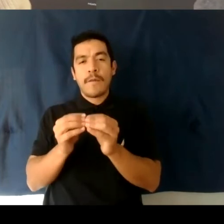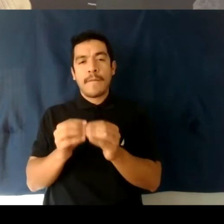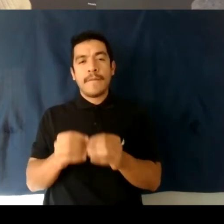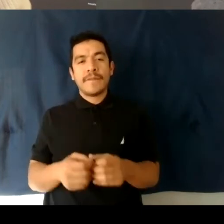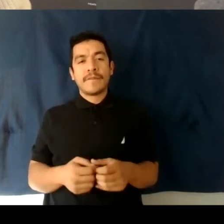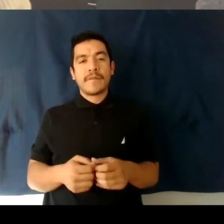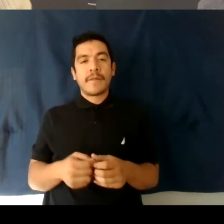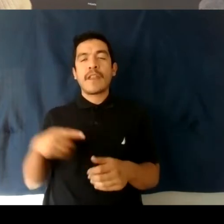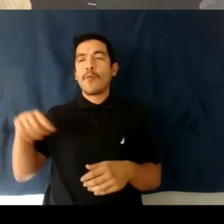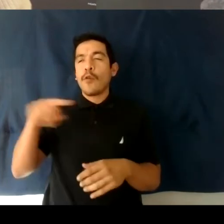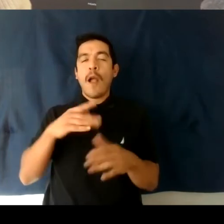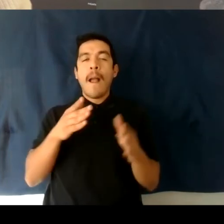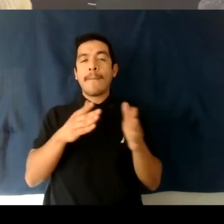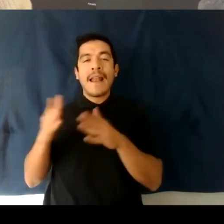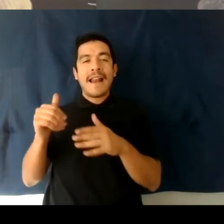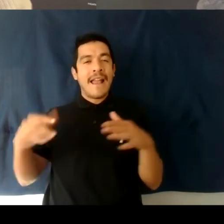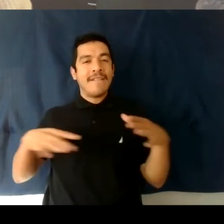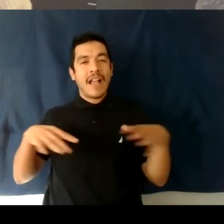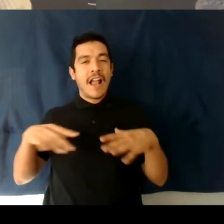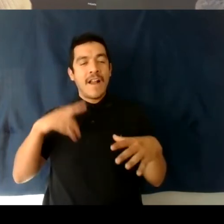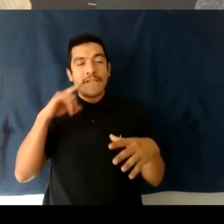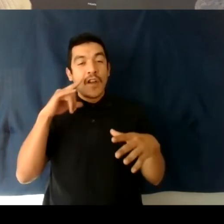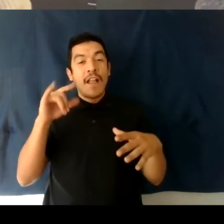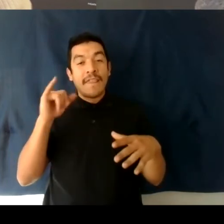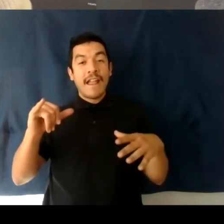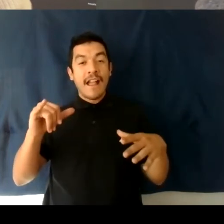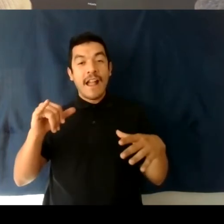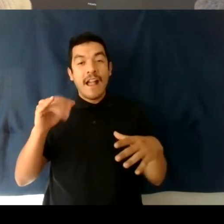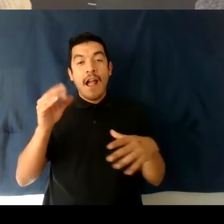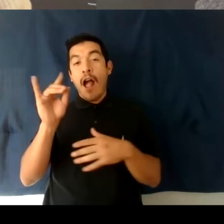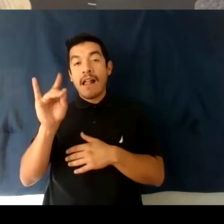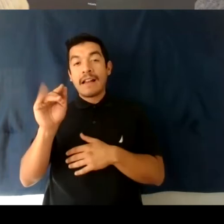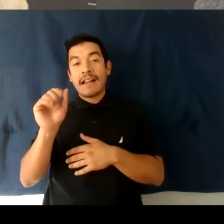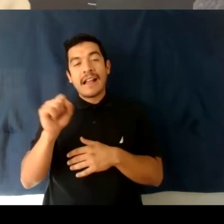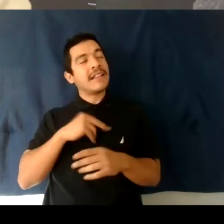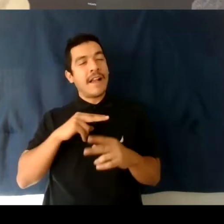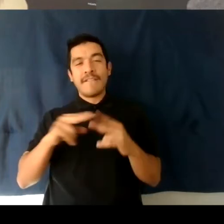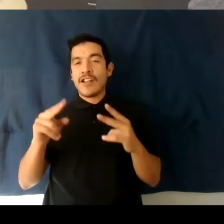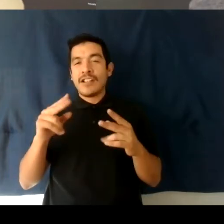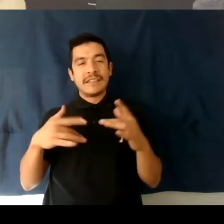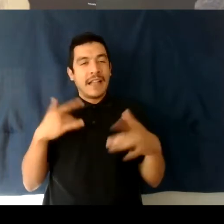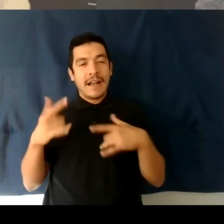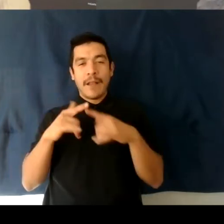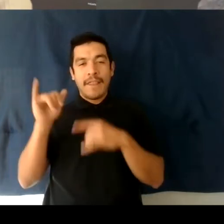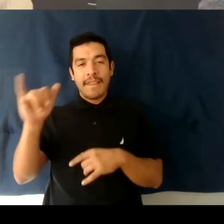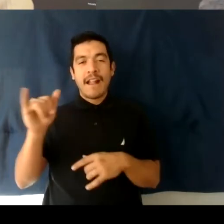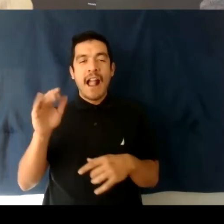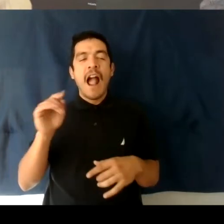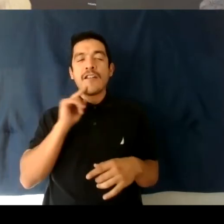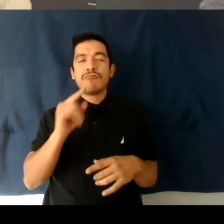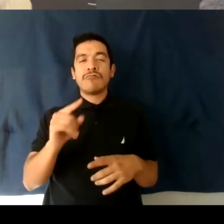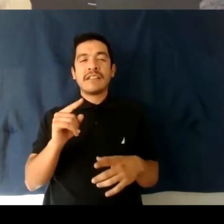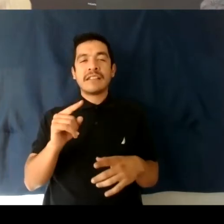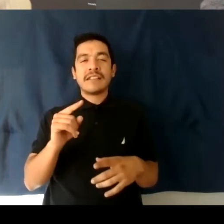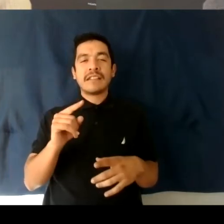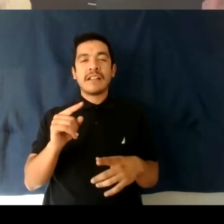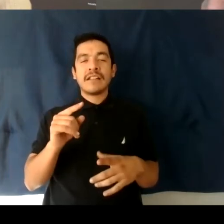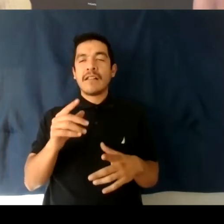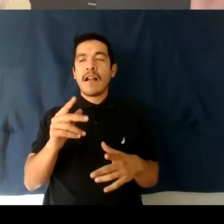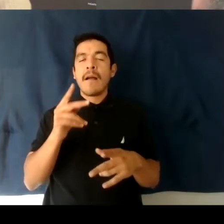a staycation for the holidays, so that's going to be really, really nice. And just tending to my self